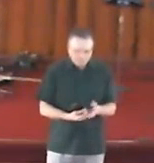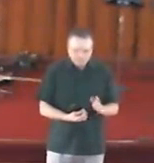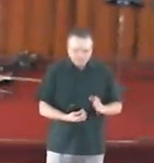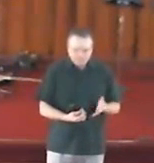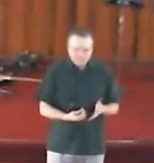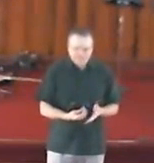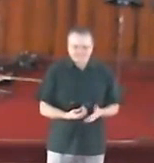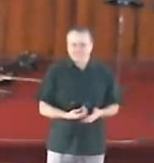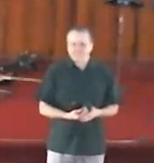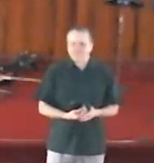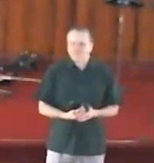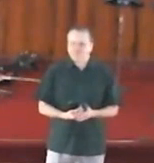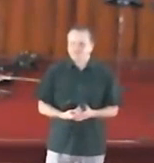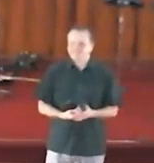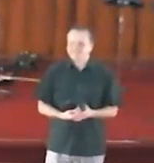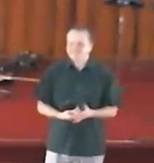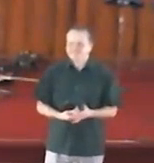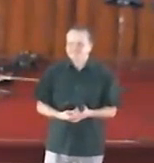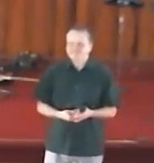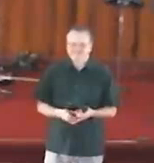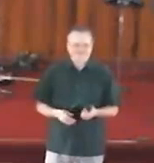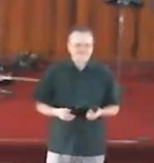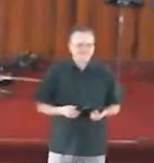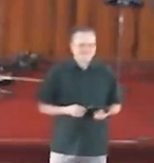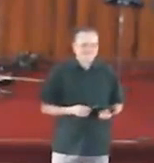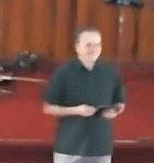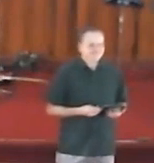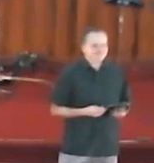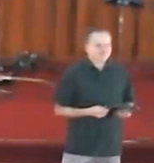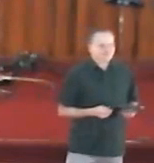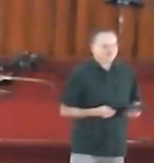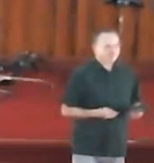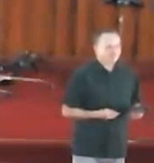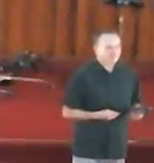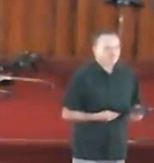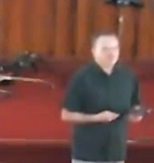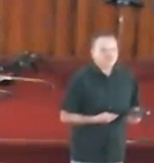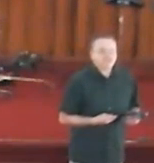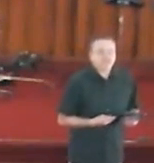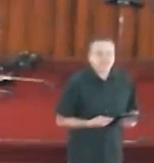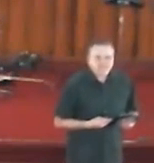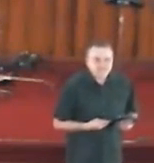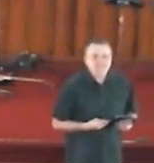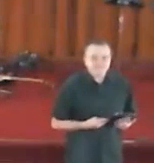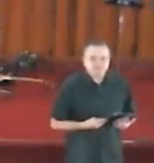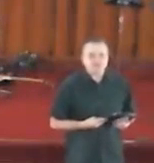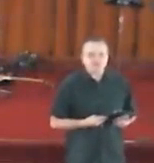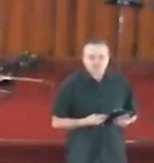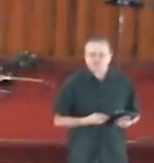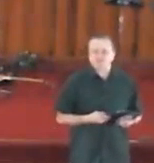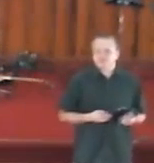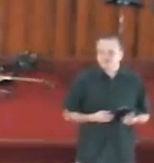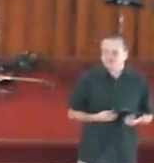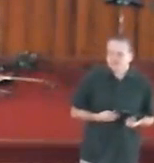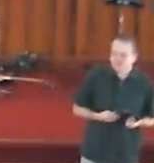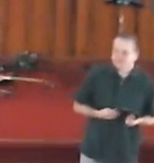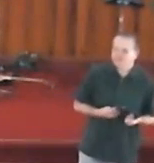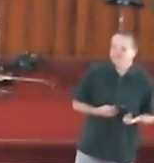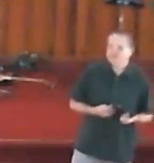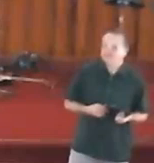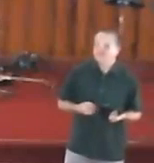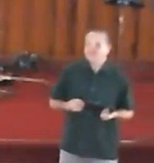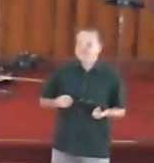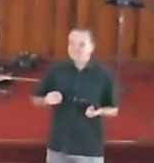¿Qué es lo primero que dice ahí de ellos? What's the first thing it says about them? Que eran discípulos. They were